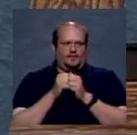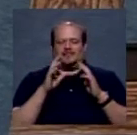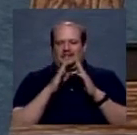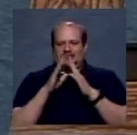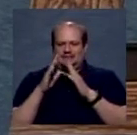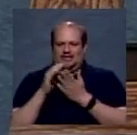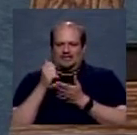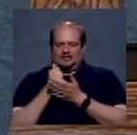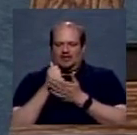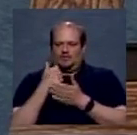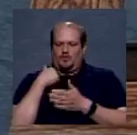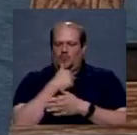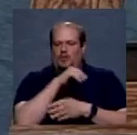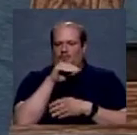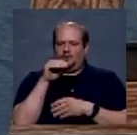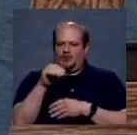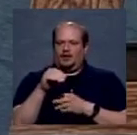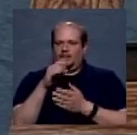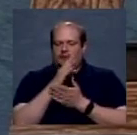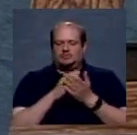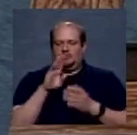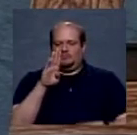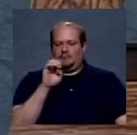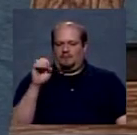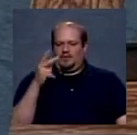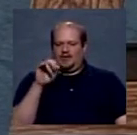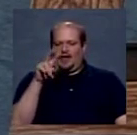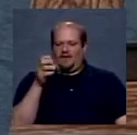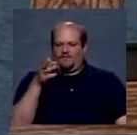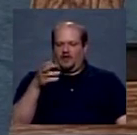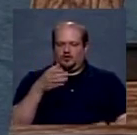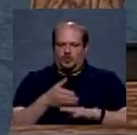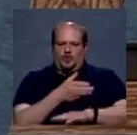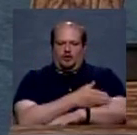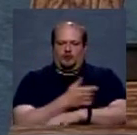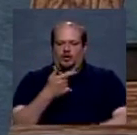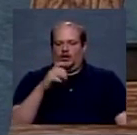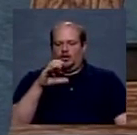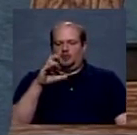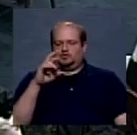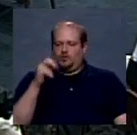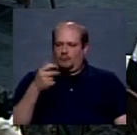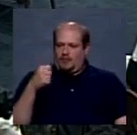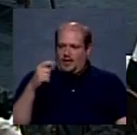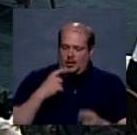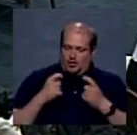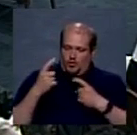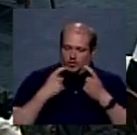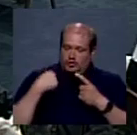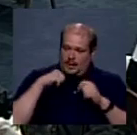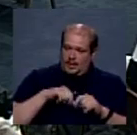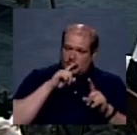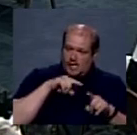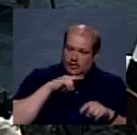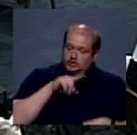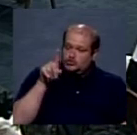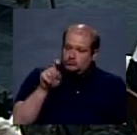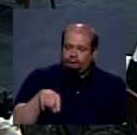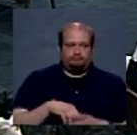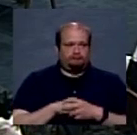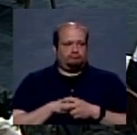managed to put in a couple of beehives there to increase the crop. Are there any questions that you may have that I could possibly answer?